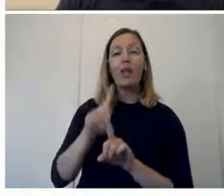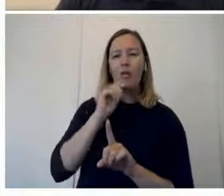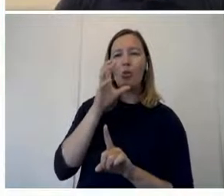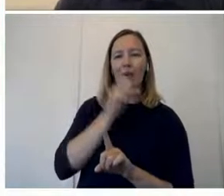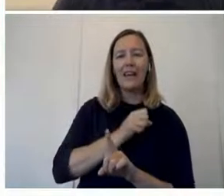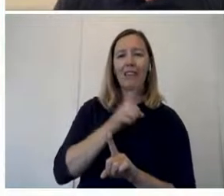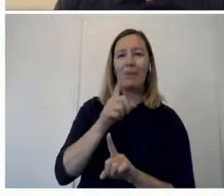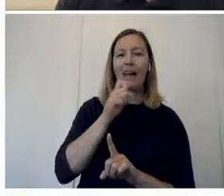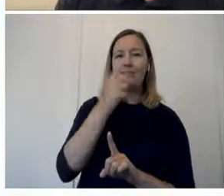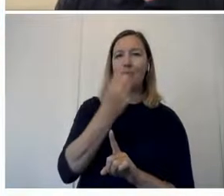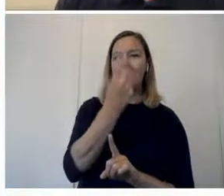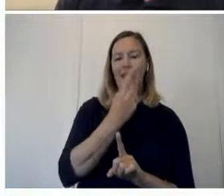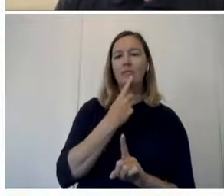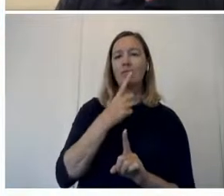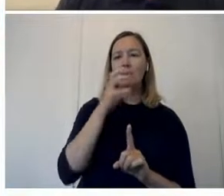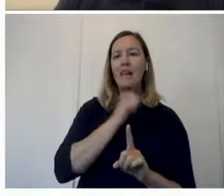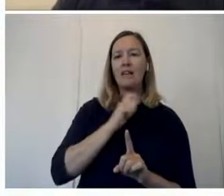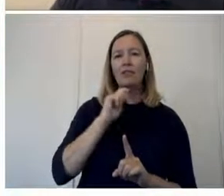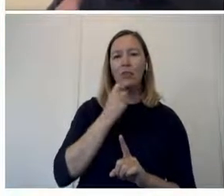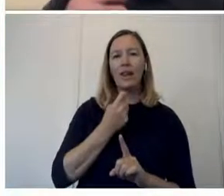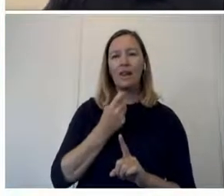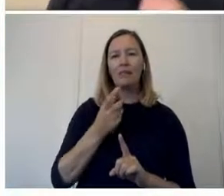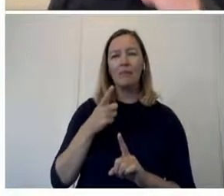them it's good, because why would they believe you?